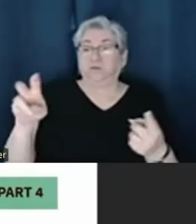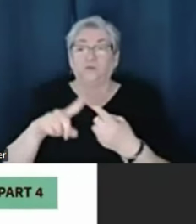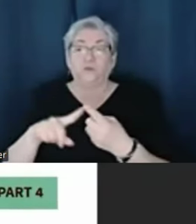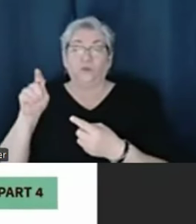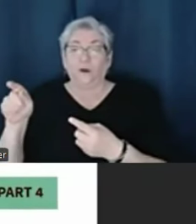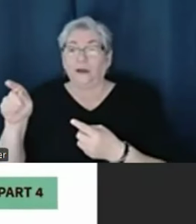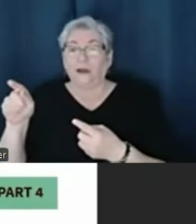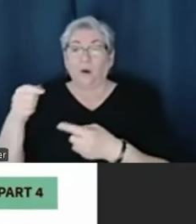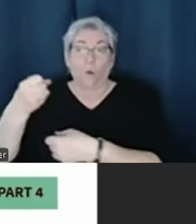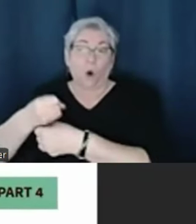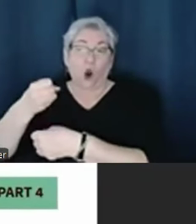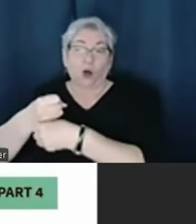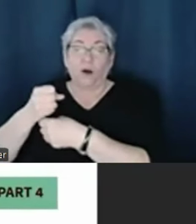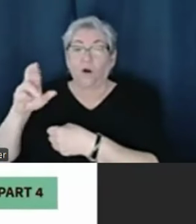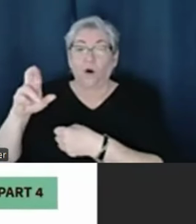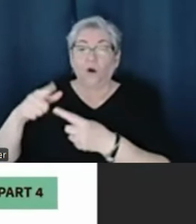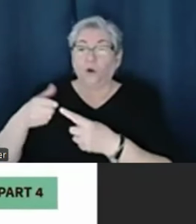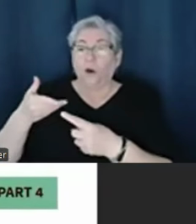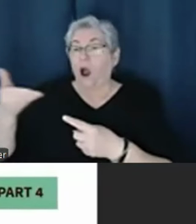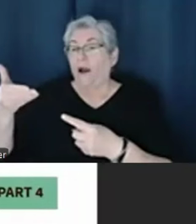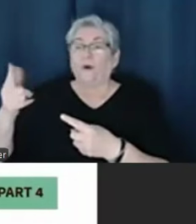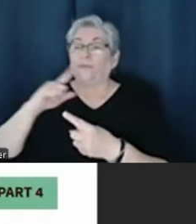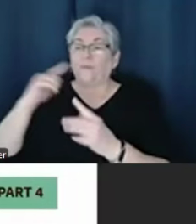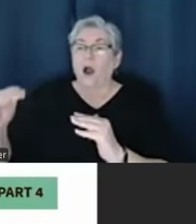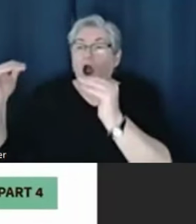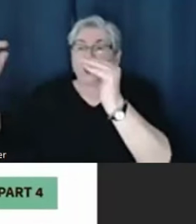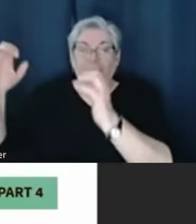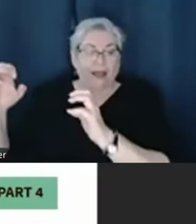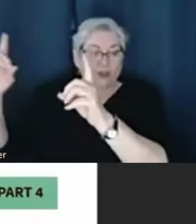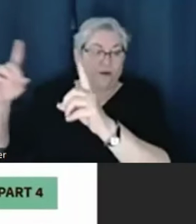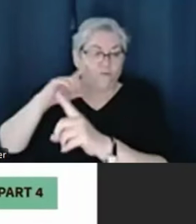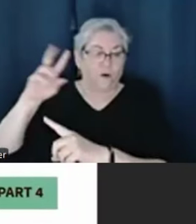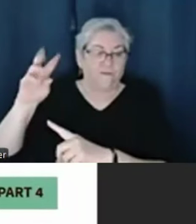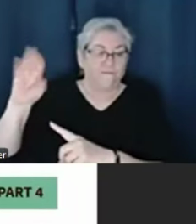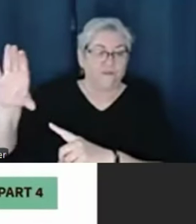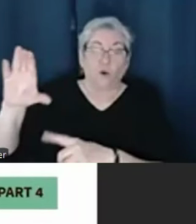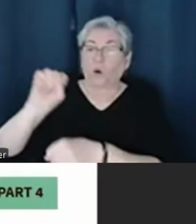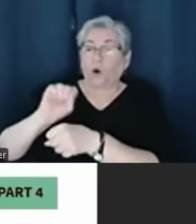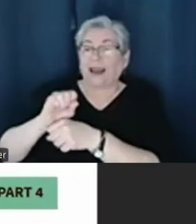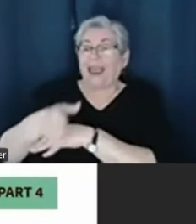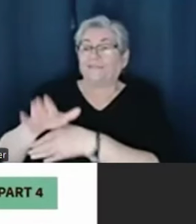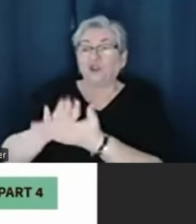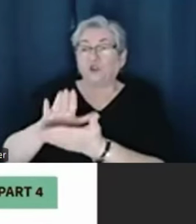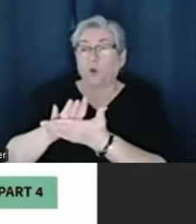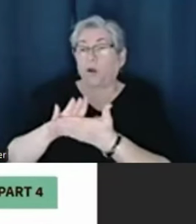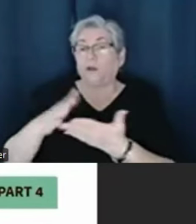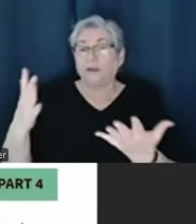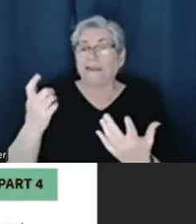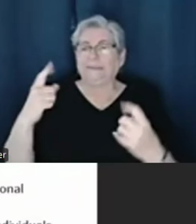work or to higher education or other forms of vocational work after school. Gets a little bit